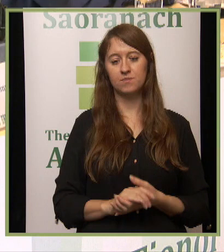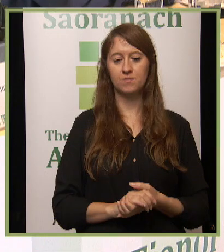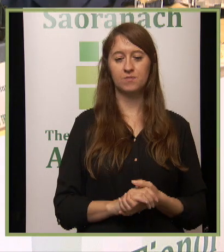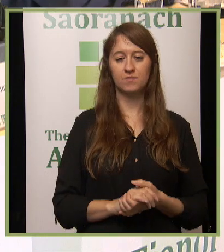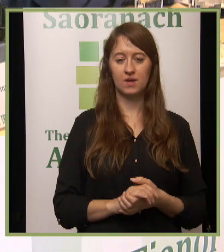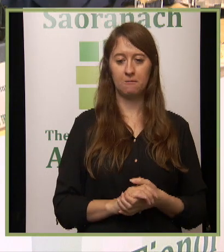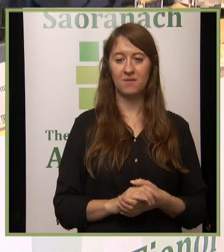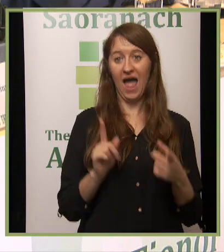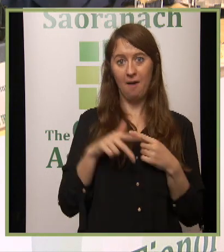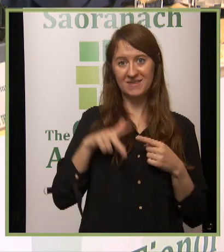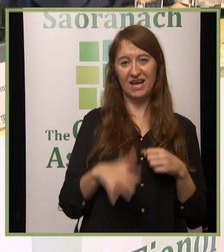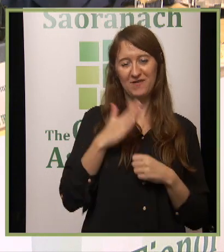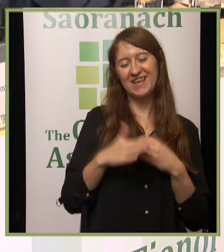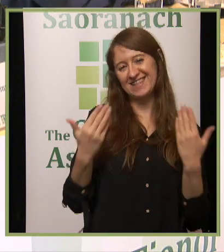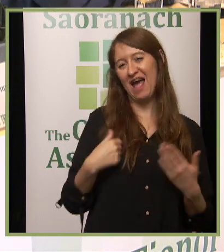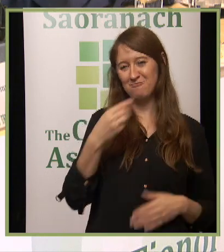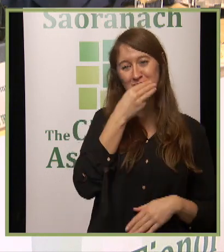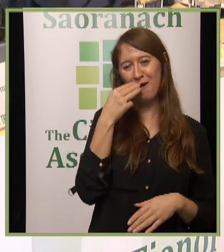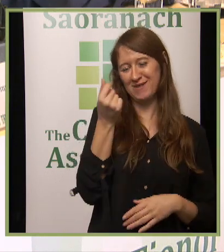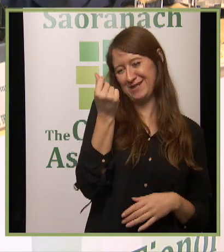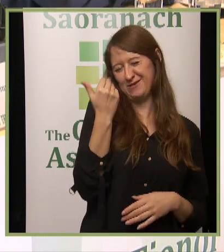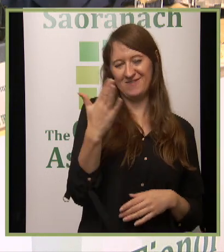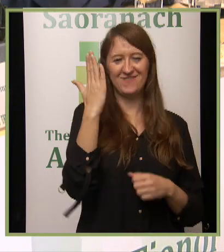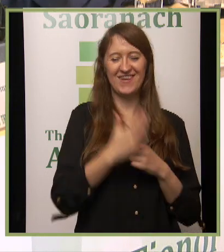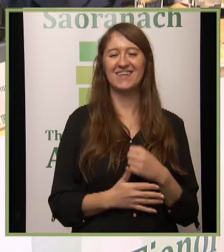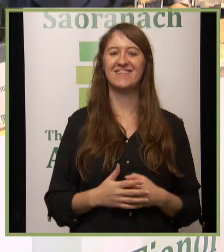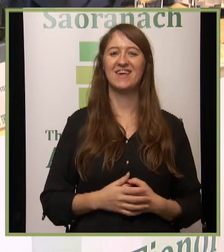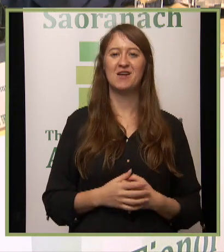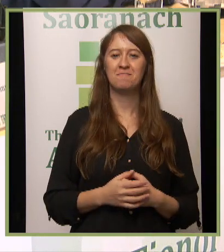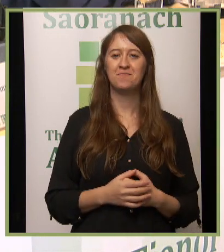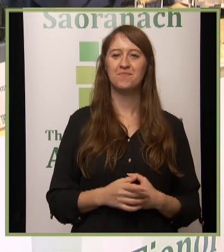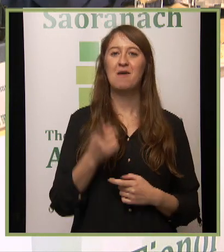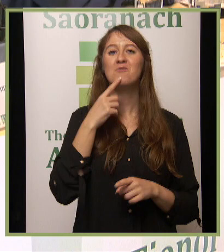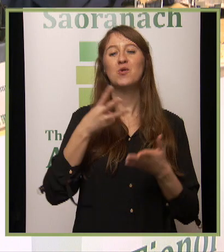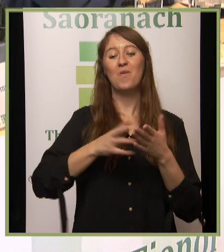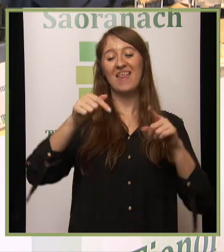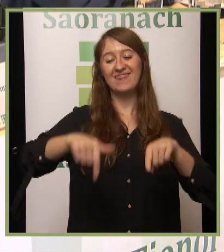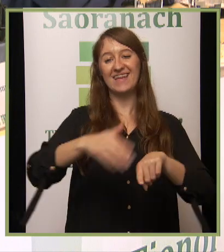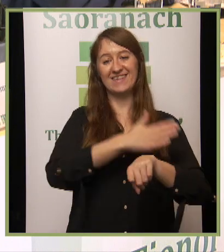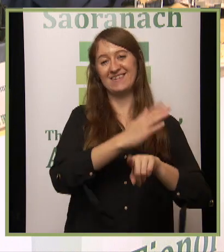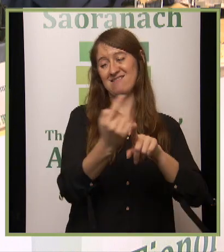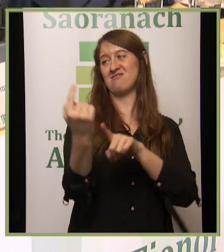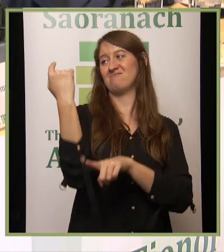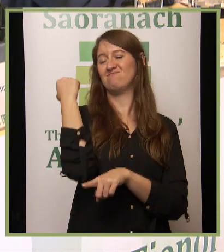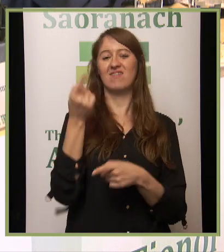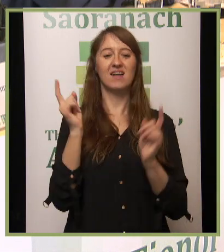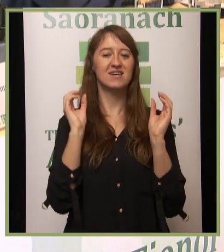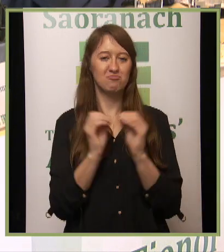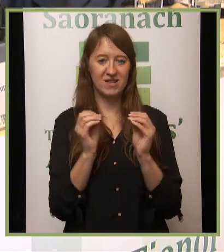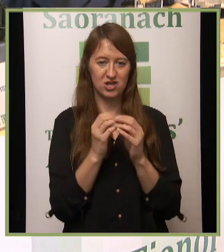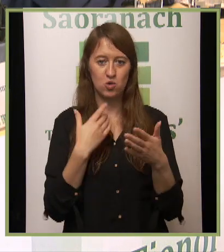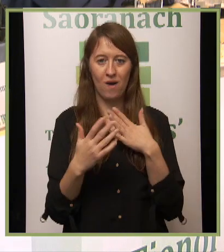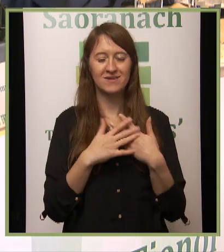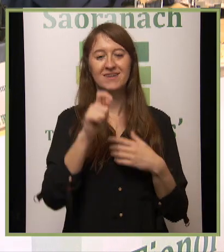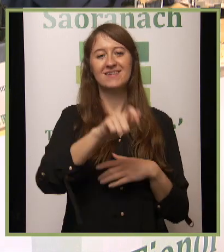And I'm nearly finished now, I promise, no more clapping. At the very beginning of all of this, I referenced the